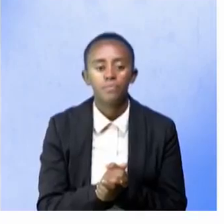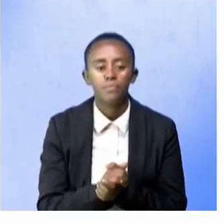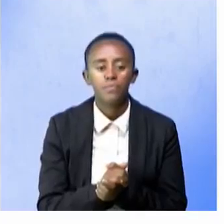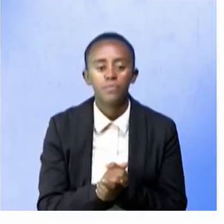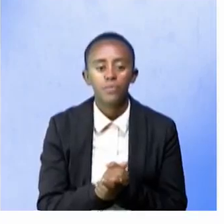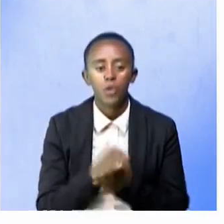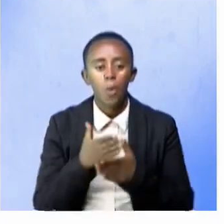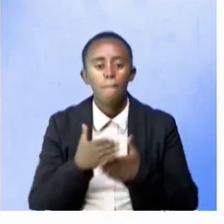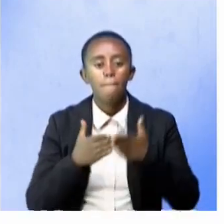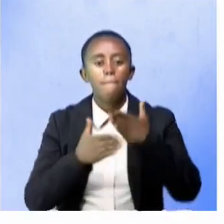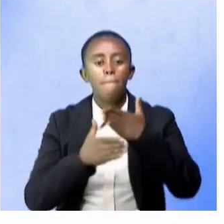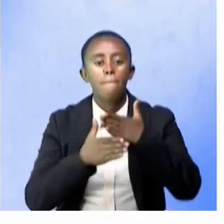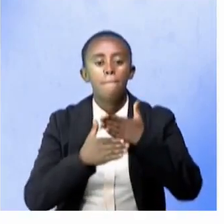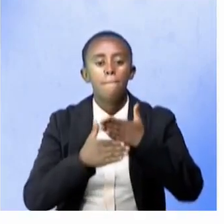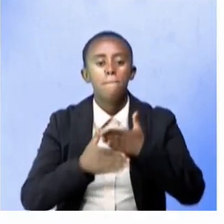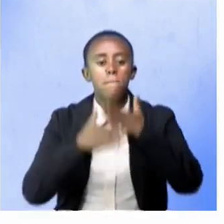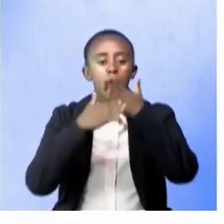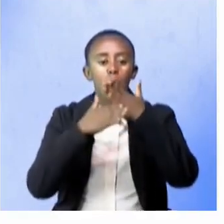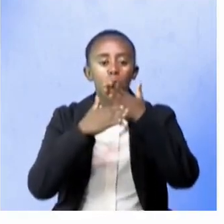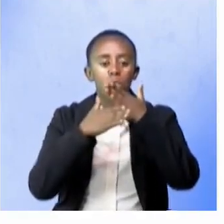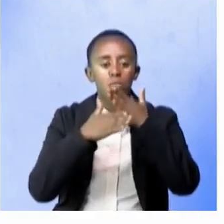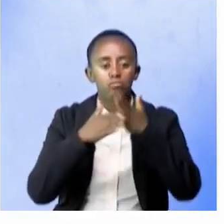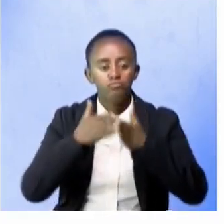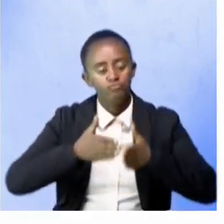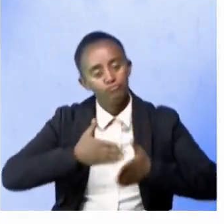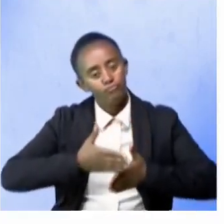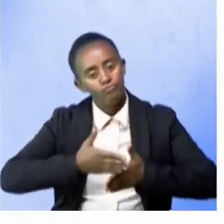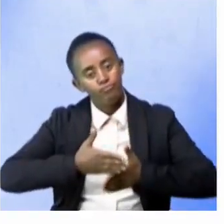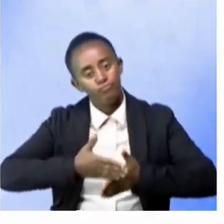built a large